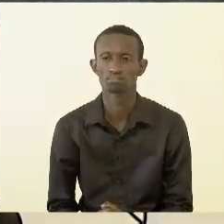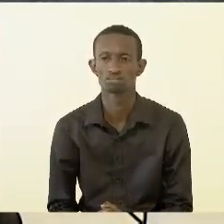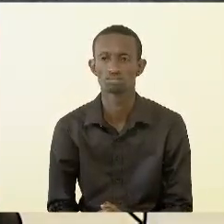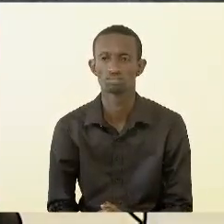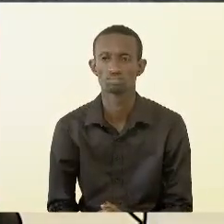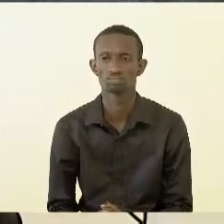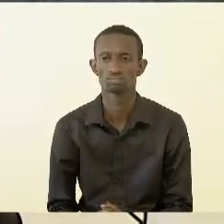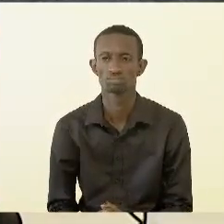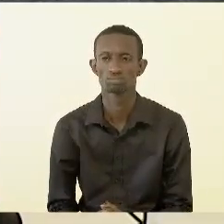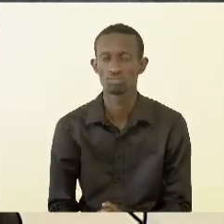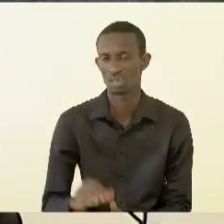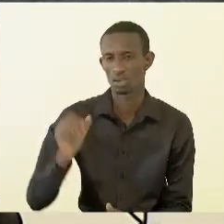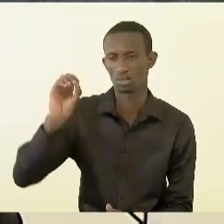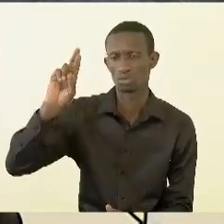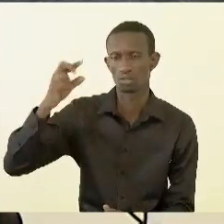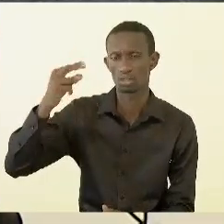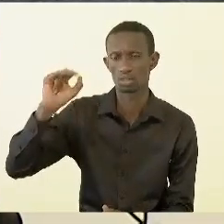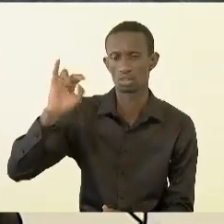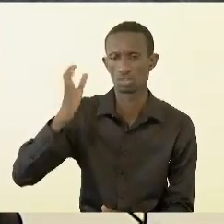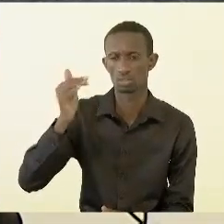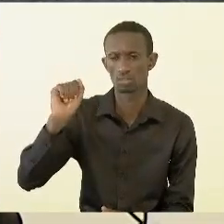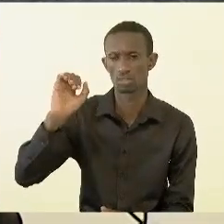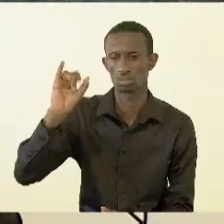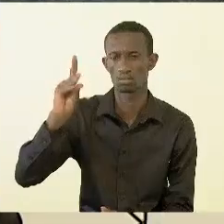And then the organic acids